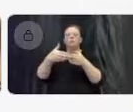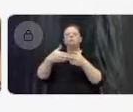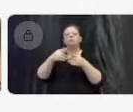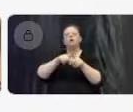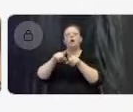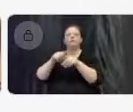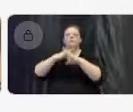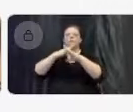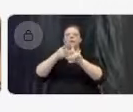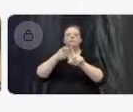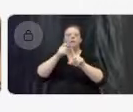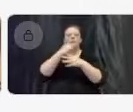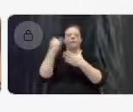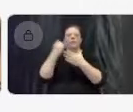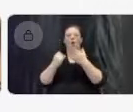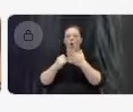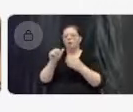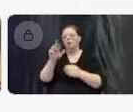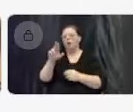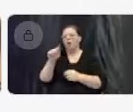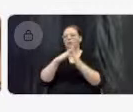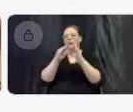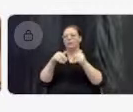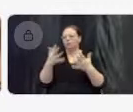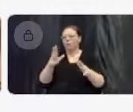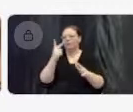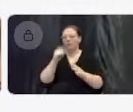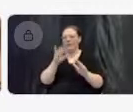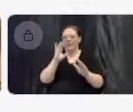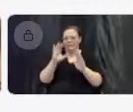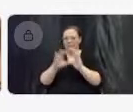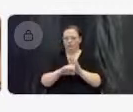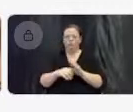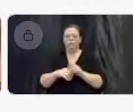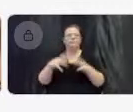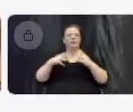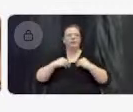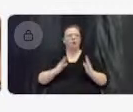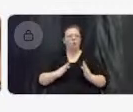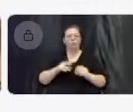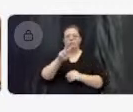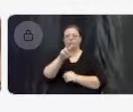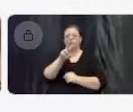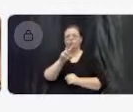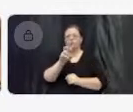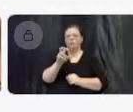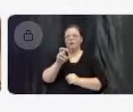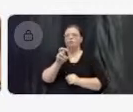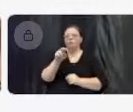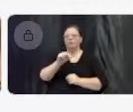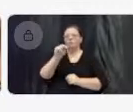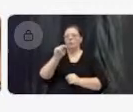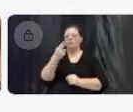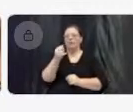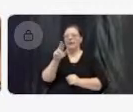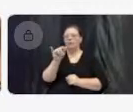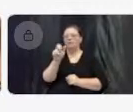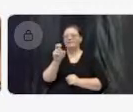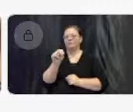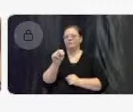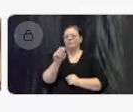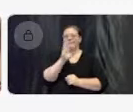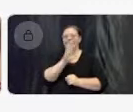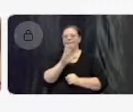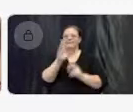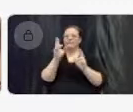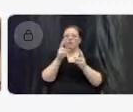Art House, which you already saw that photo, the owner at 200 North Harrison. His